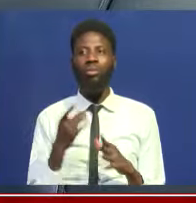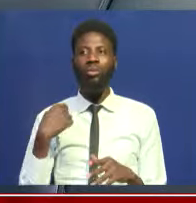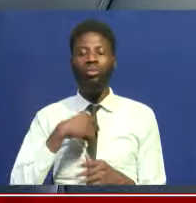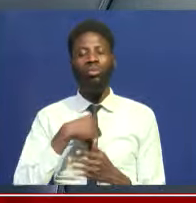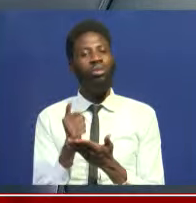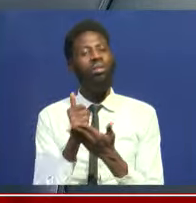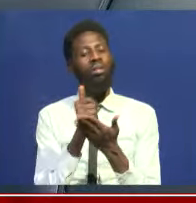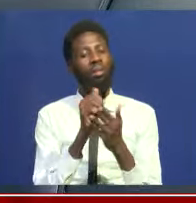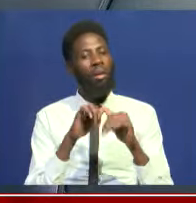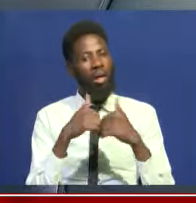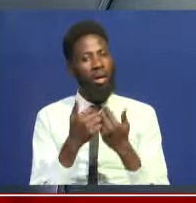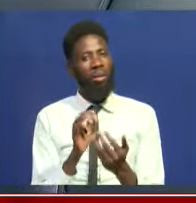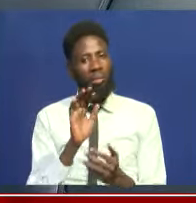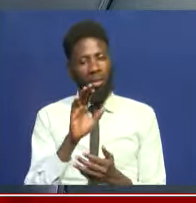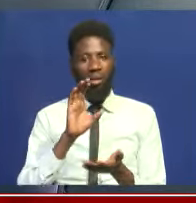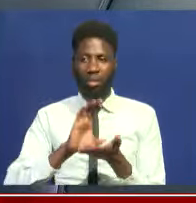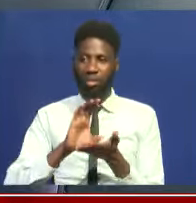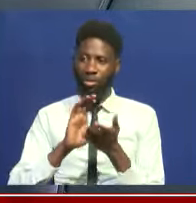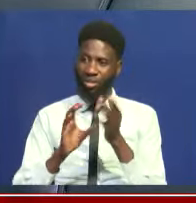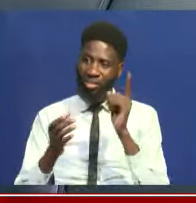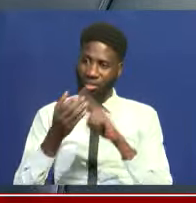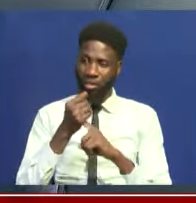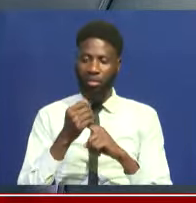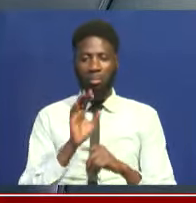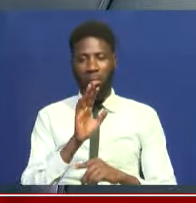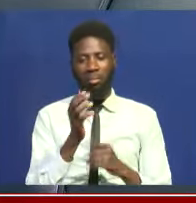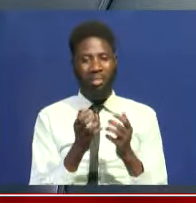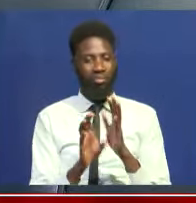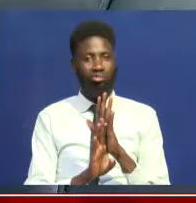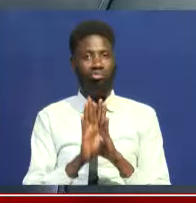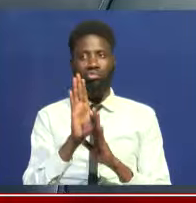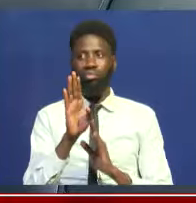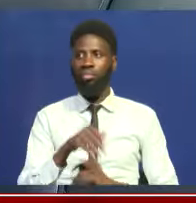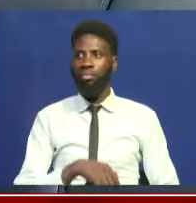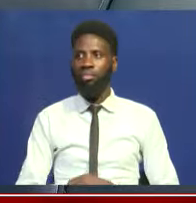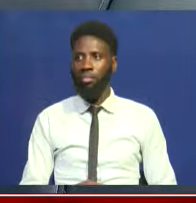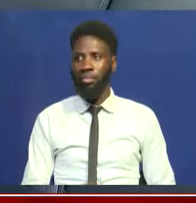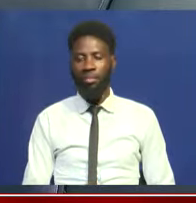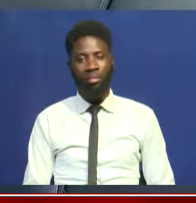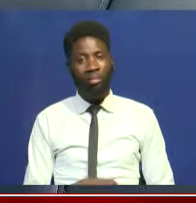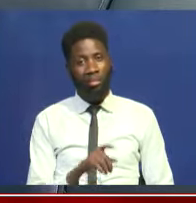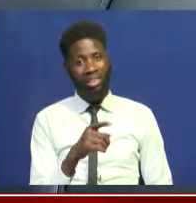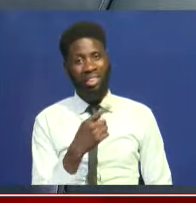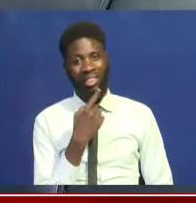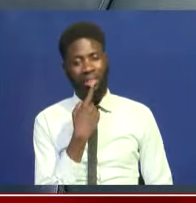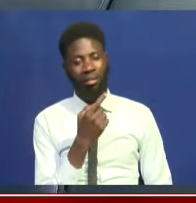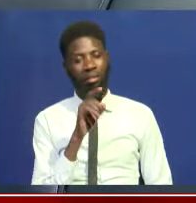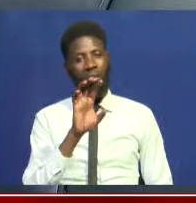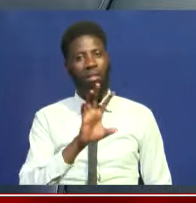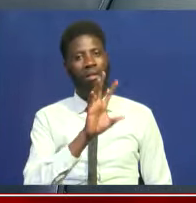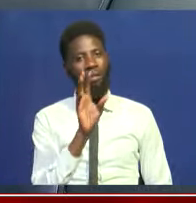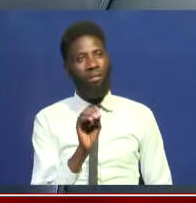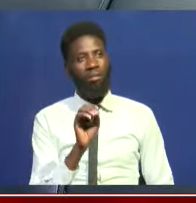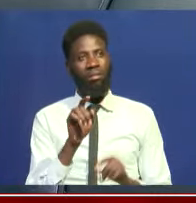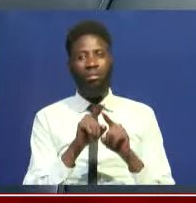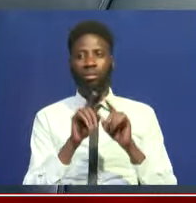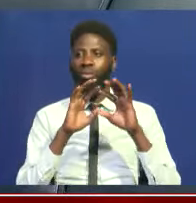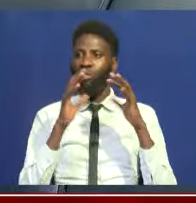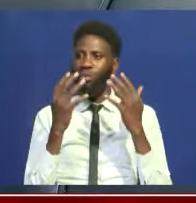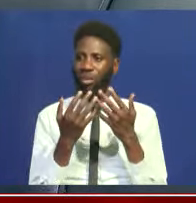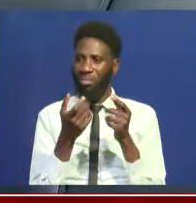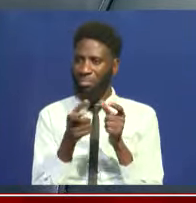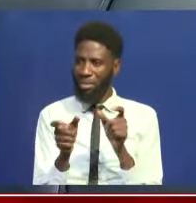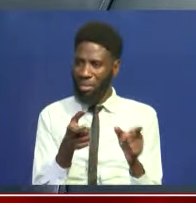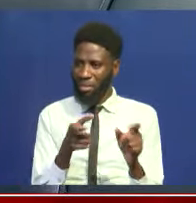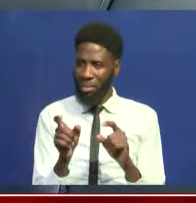help them achieve capital to develop and grow their businesses? Mm-hmm. You said that Africa, I mean, the whole world is very fragmented,